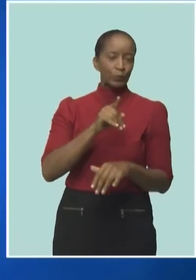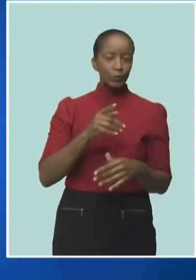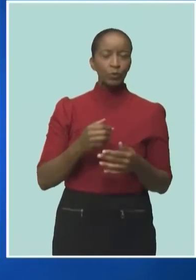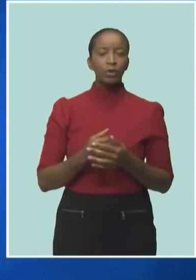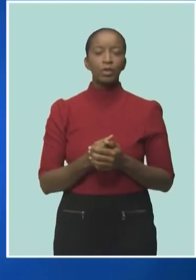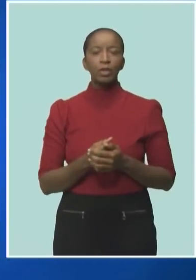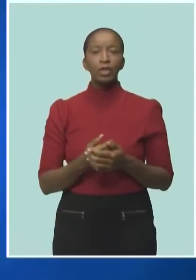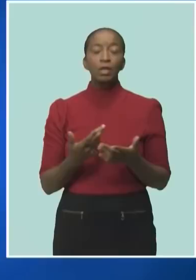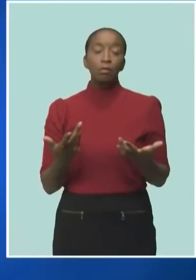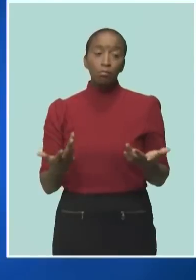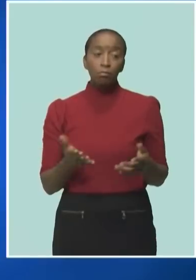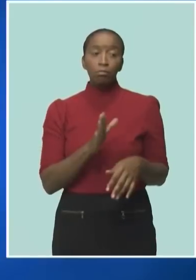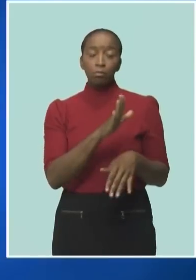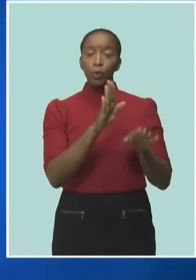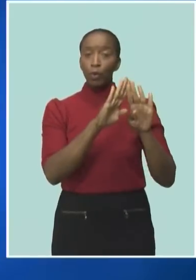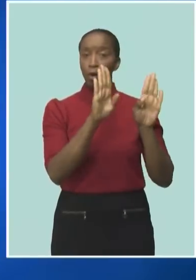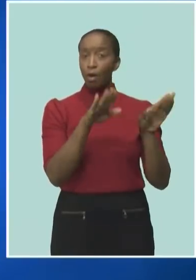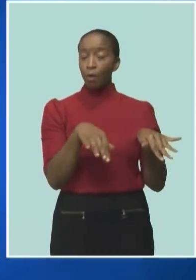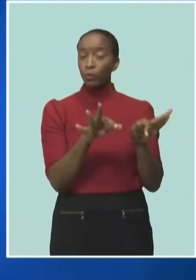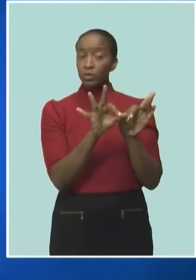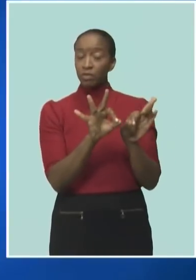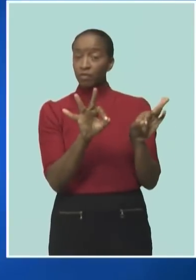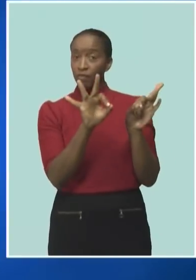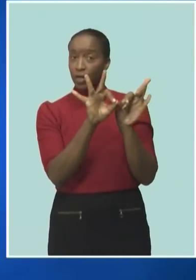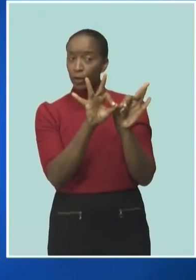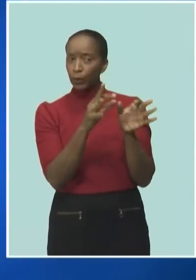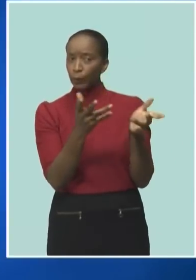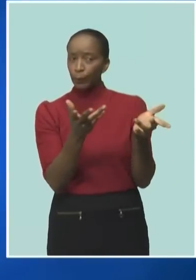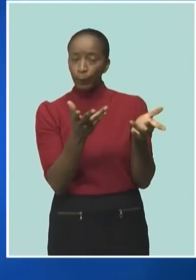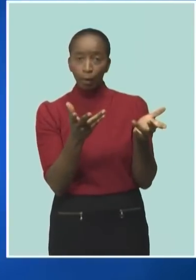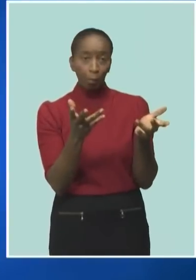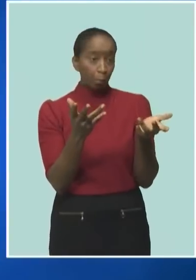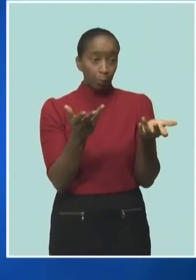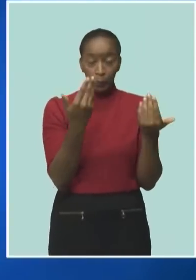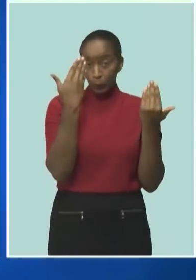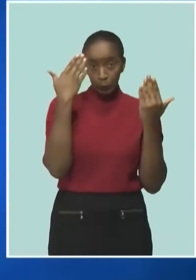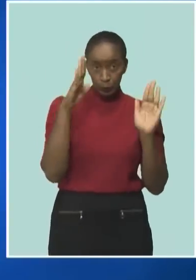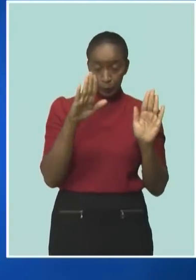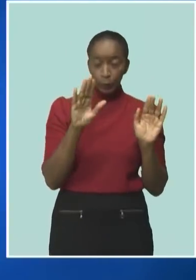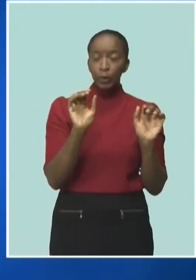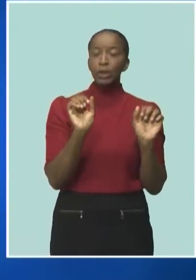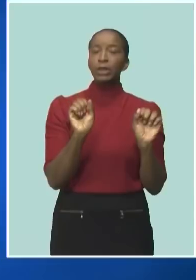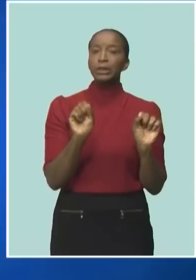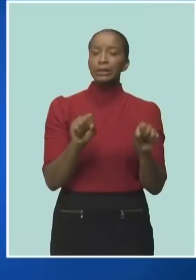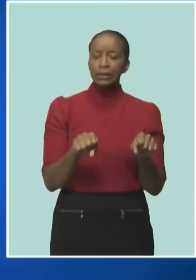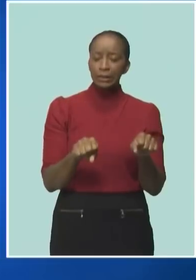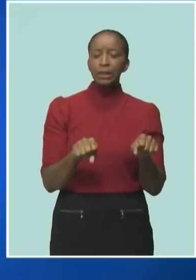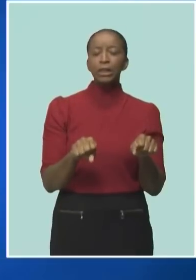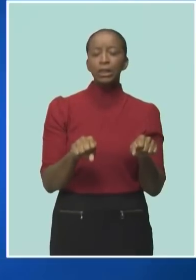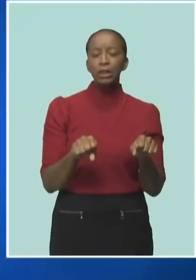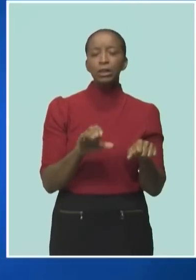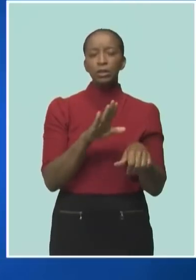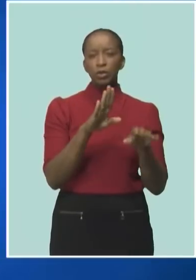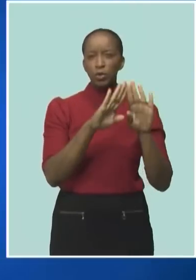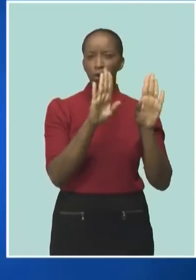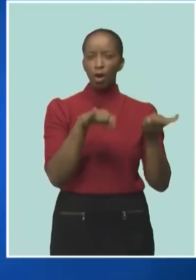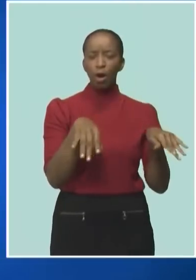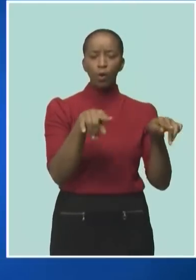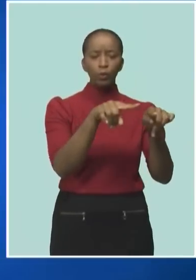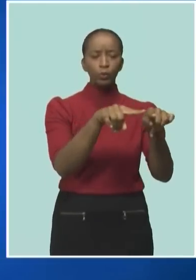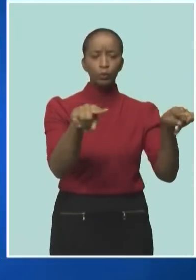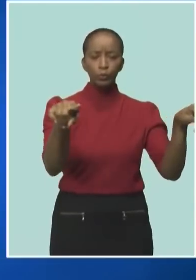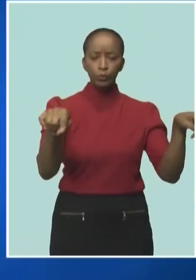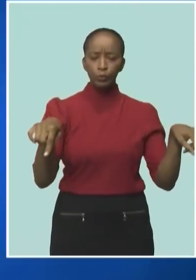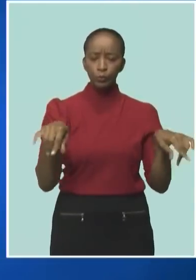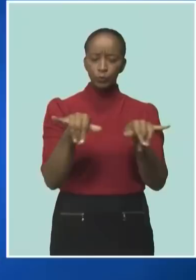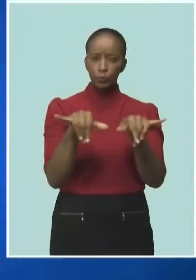rebuild today, and we're not in a position to get an official valuation, what you can do is take the square footage of your house and multiply that by what